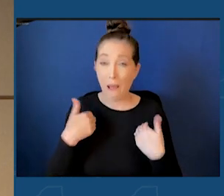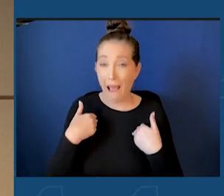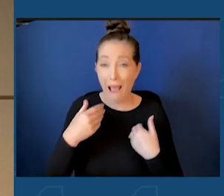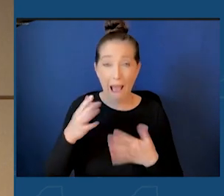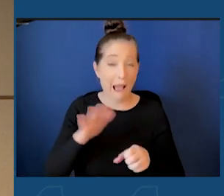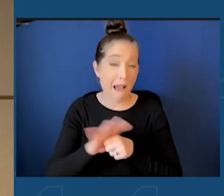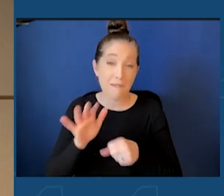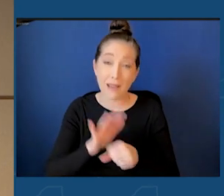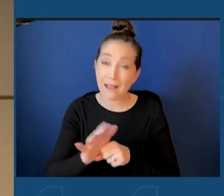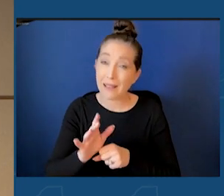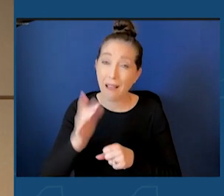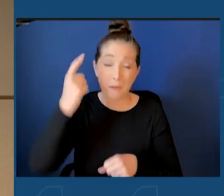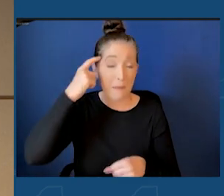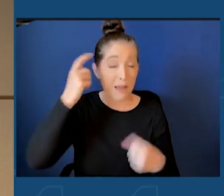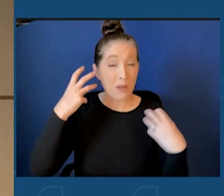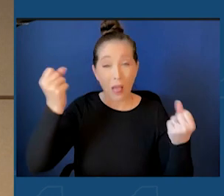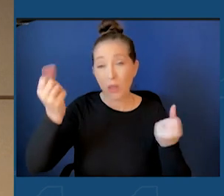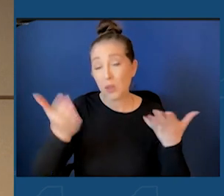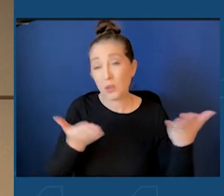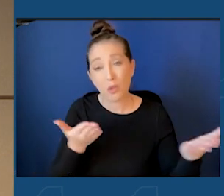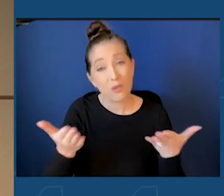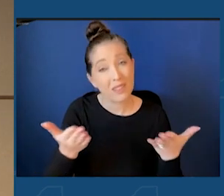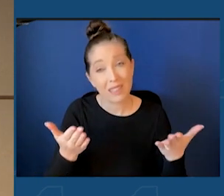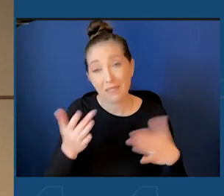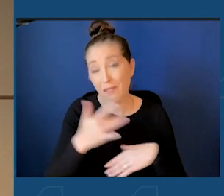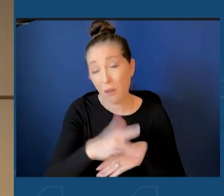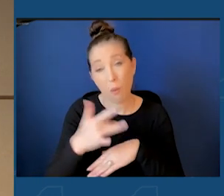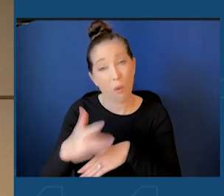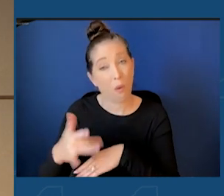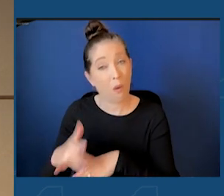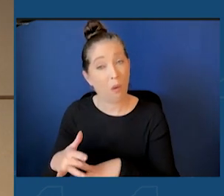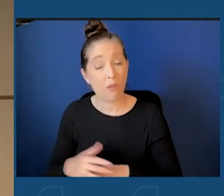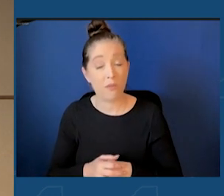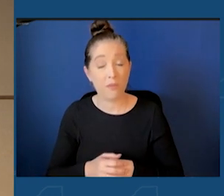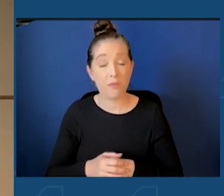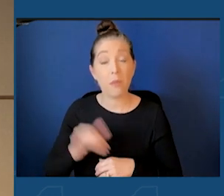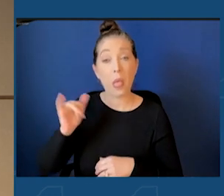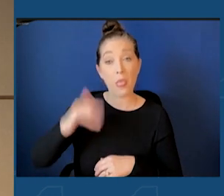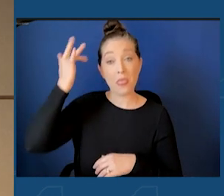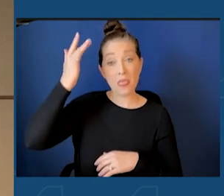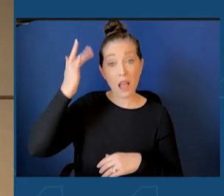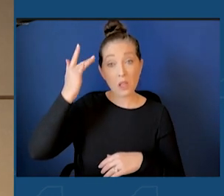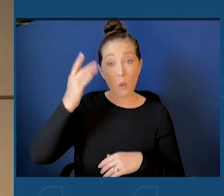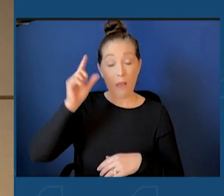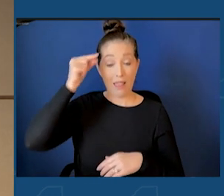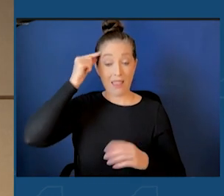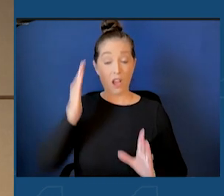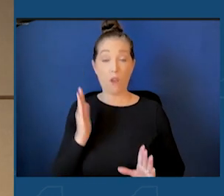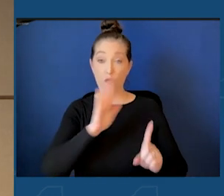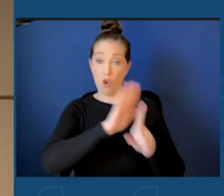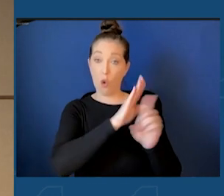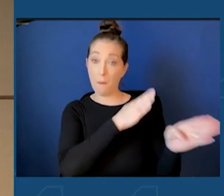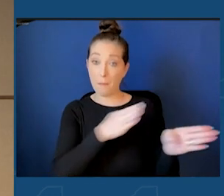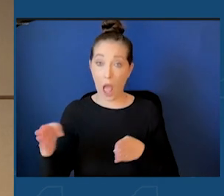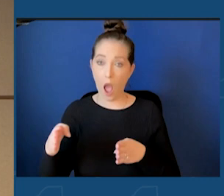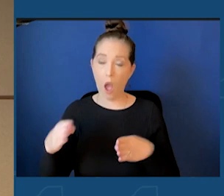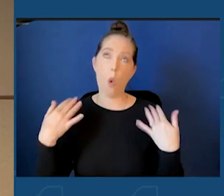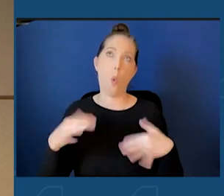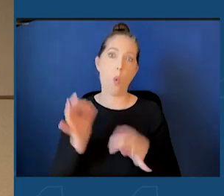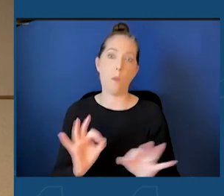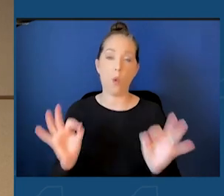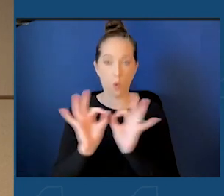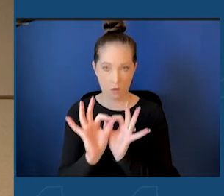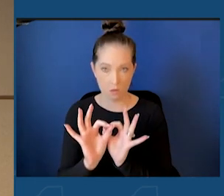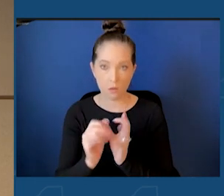services. That's why the steps that the governor proposes are so important. We can't wait